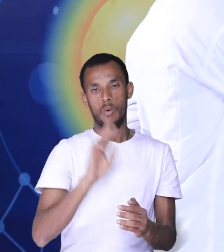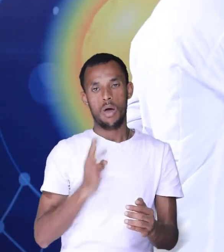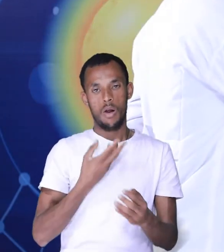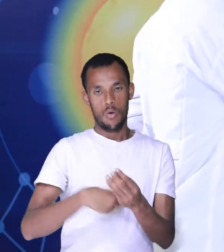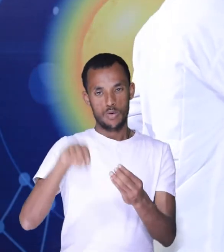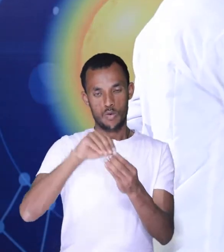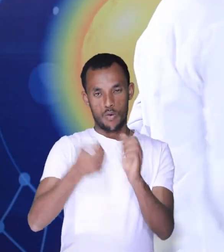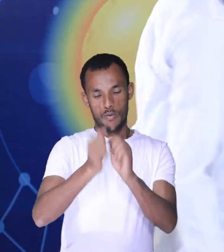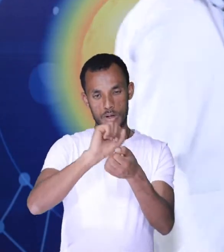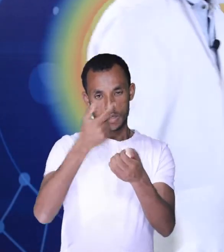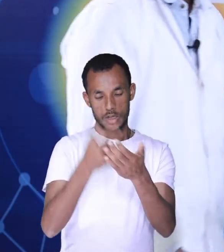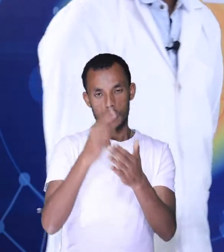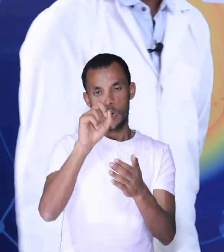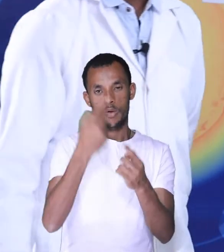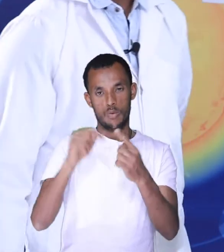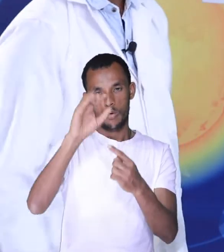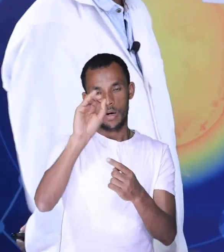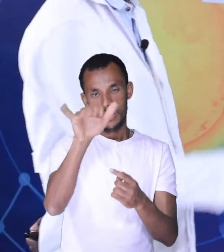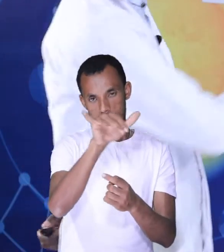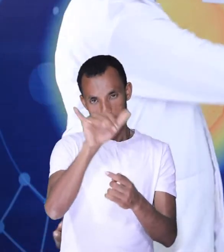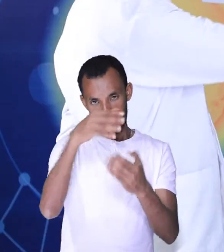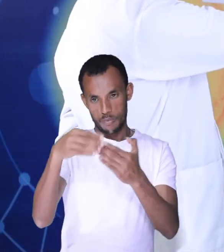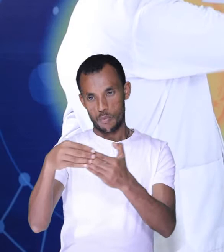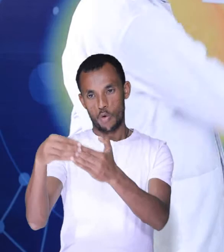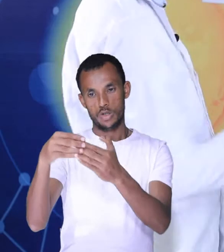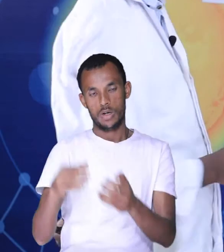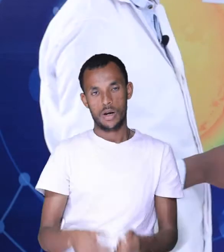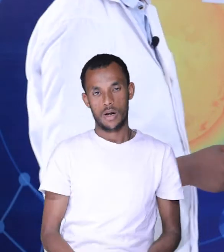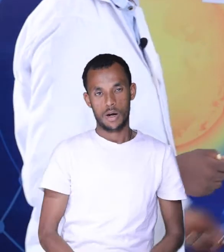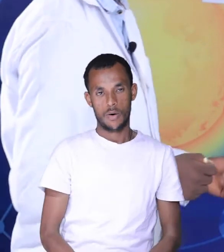also convert this one into degree using the same procedure,